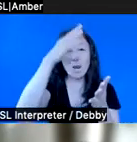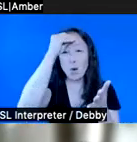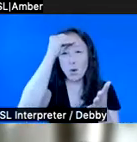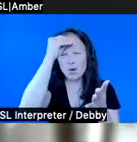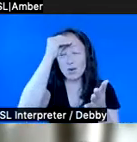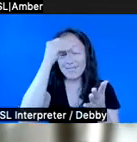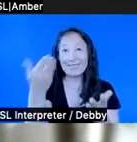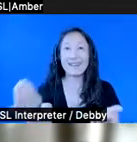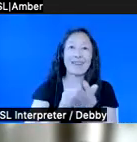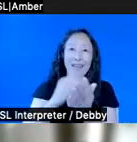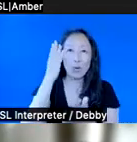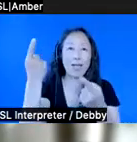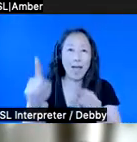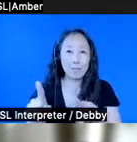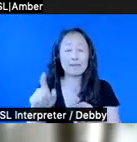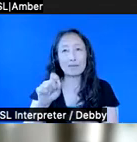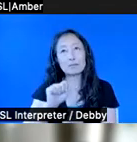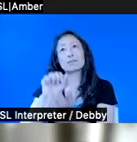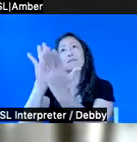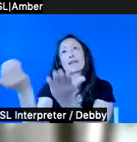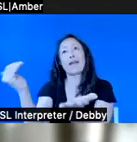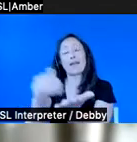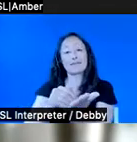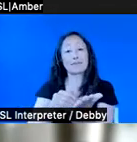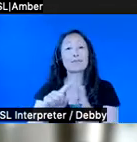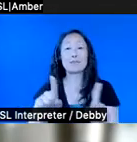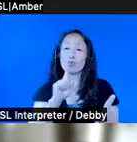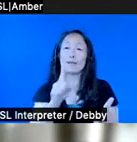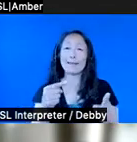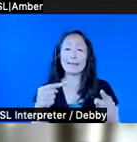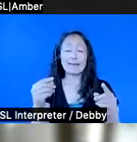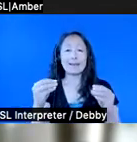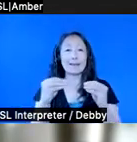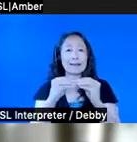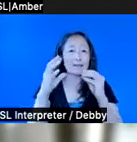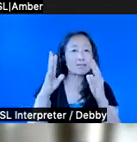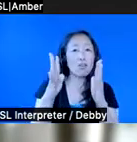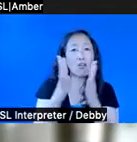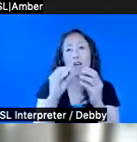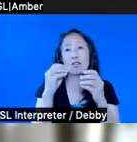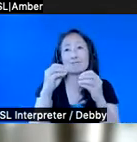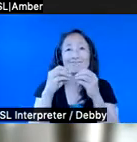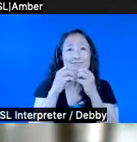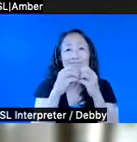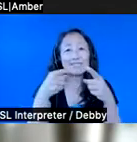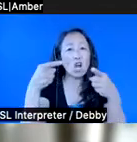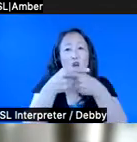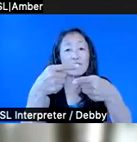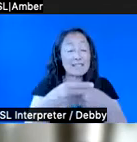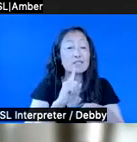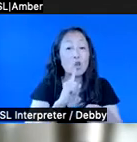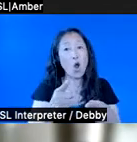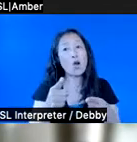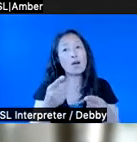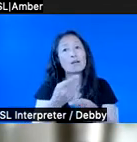But looking at conflicts as teachable moments so that we can try and step away from them and not get so engaged in the back and forth of